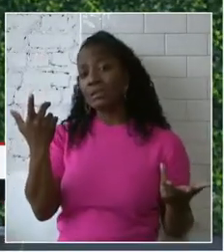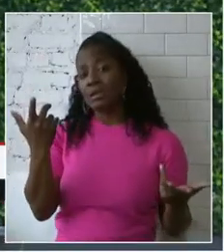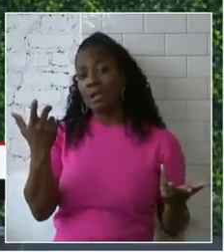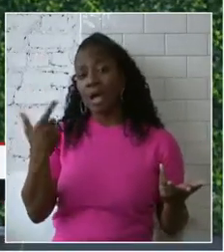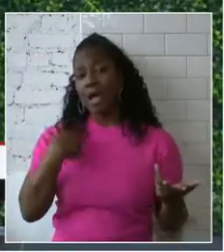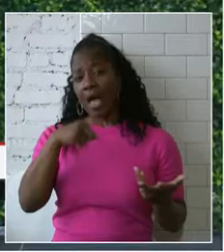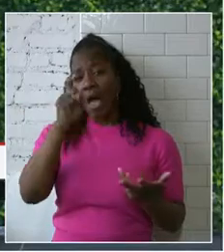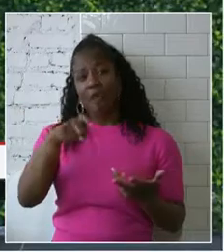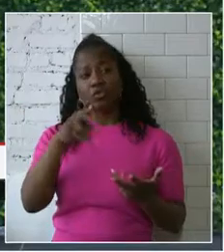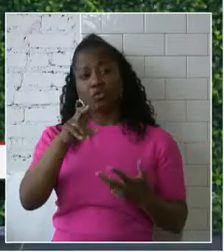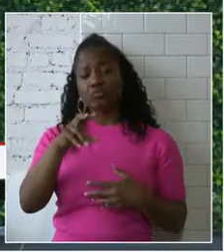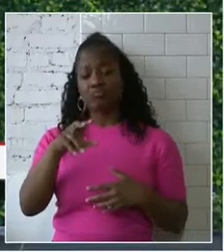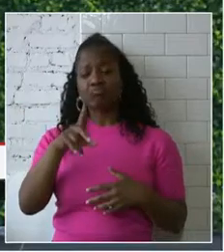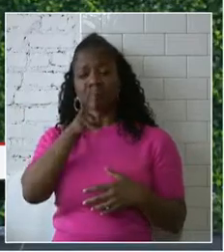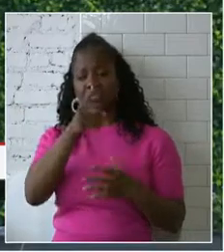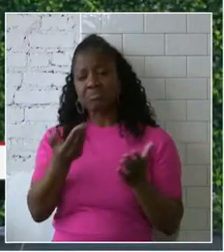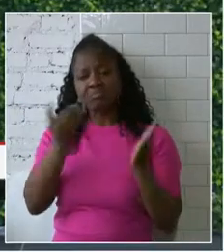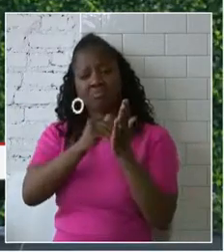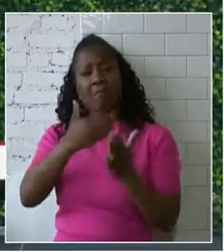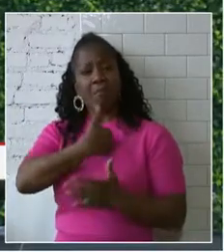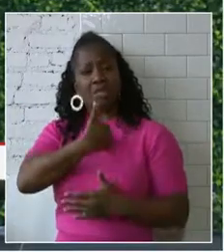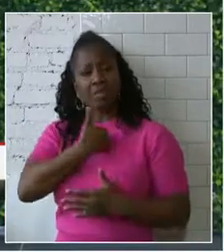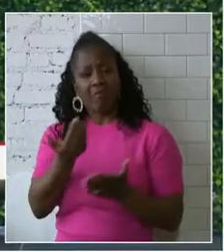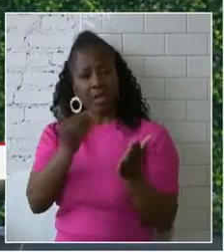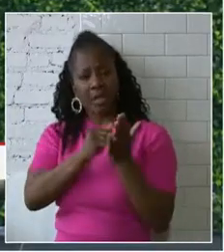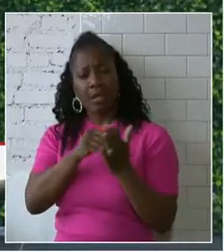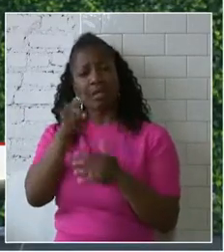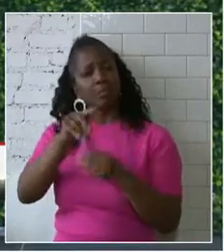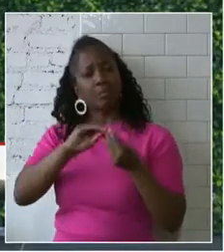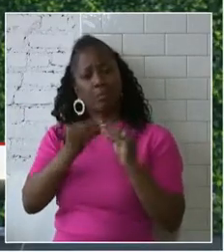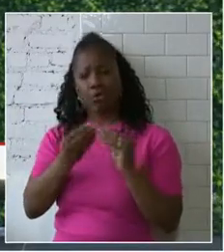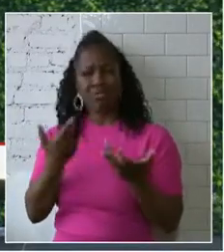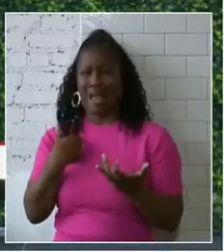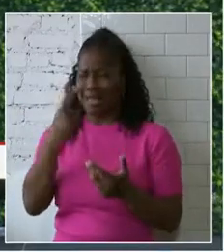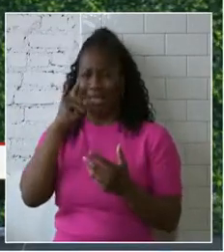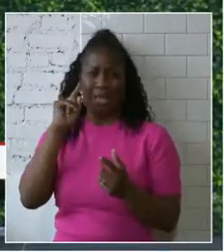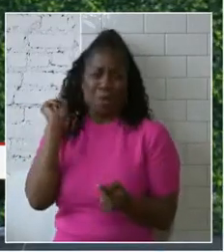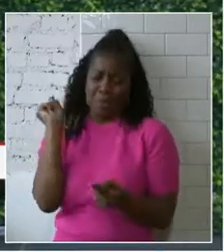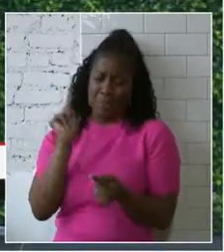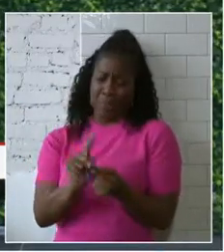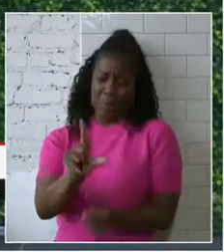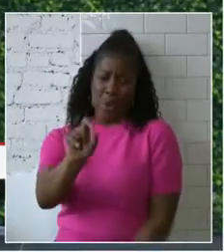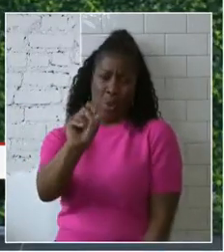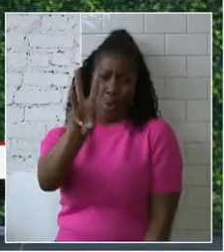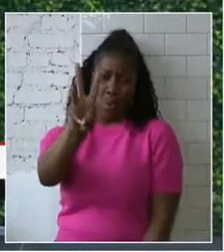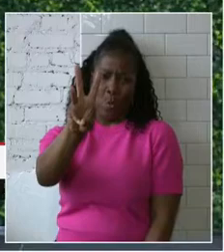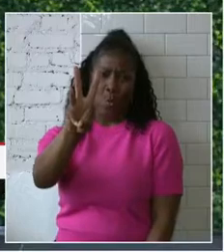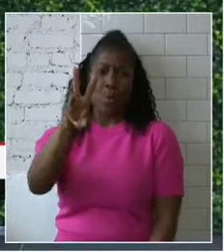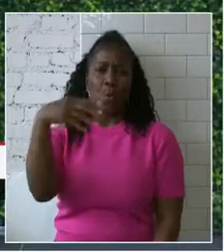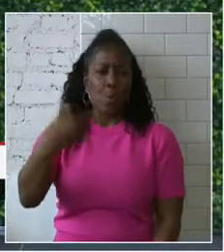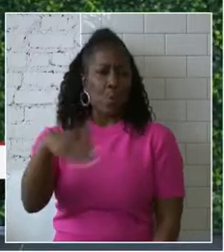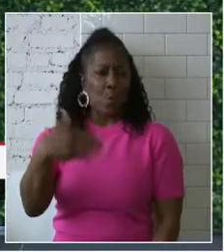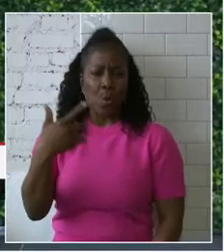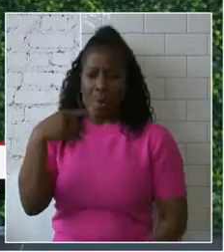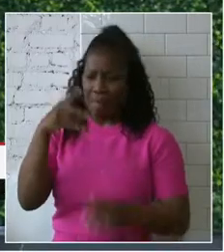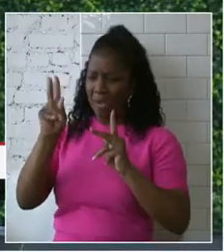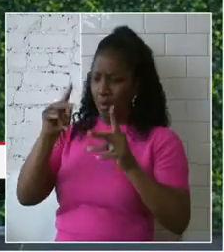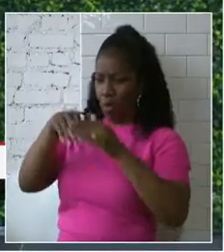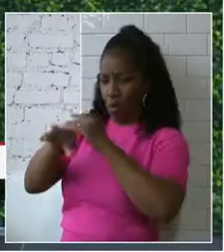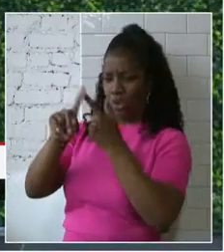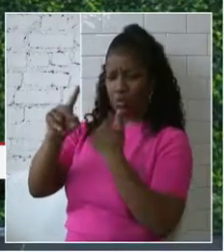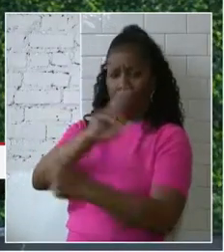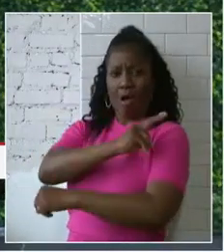have to refresh myself on the number, but if it's anything, it's very low. So we know that vaccines